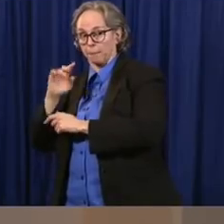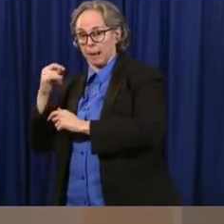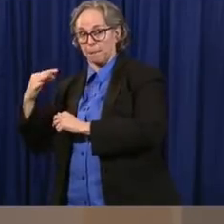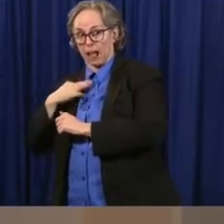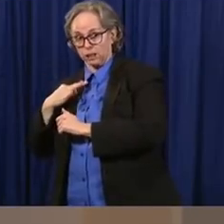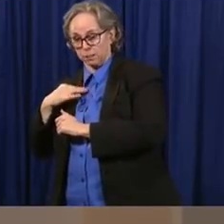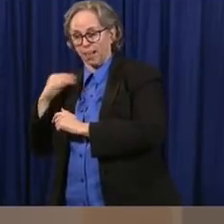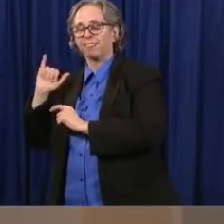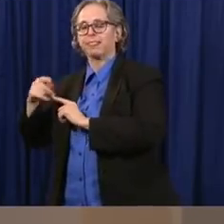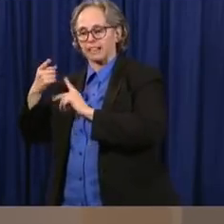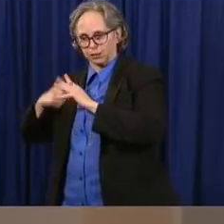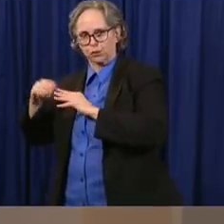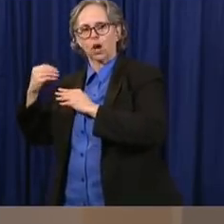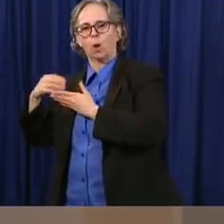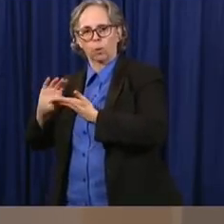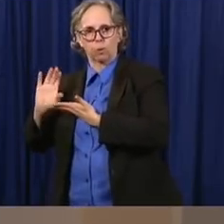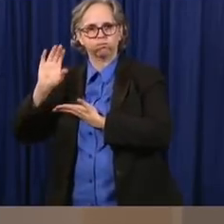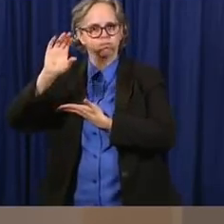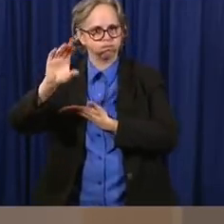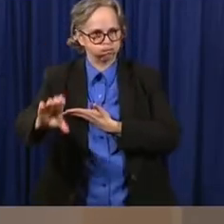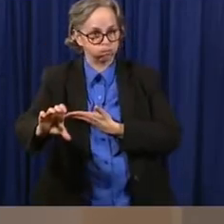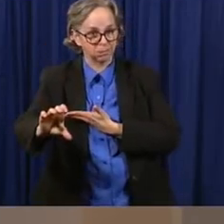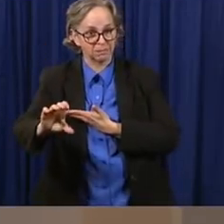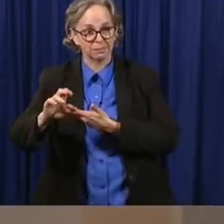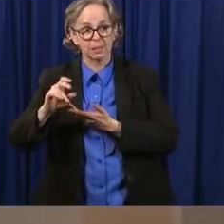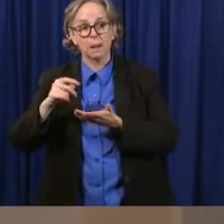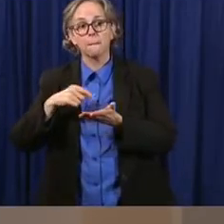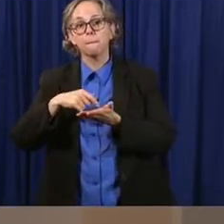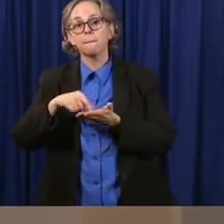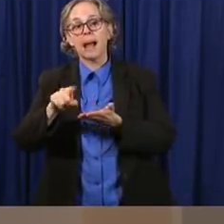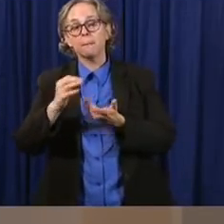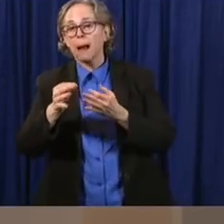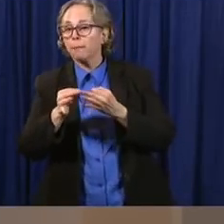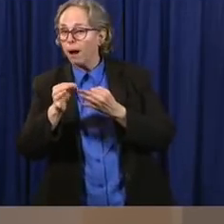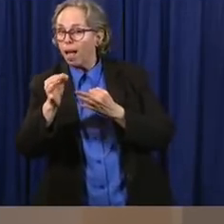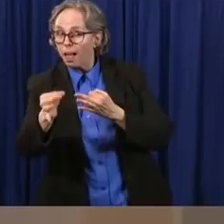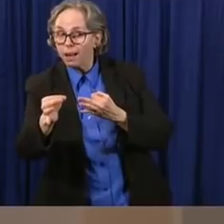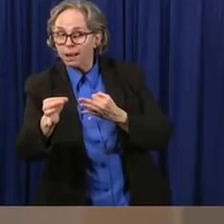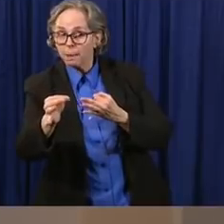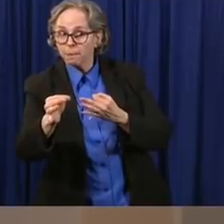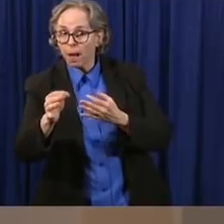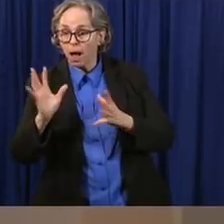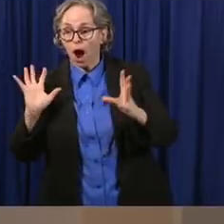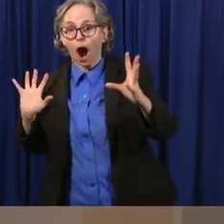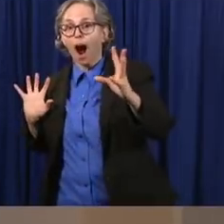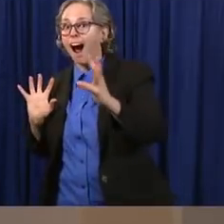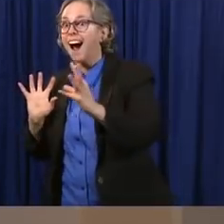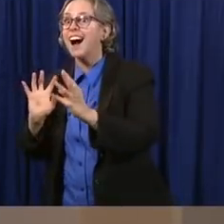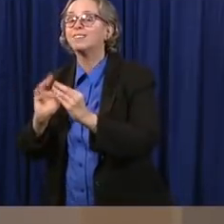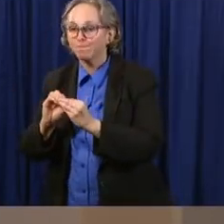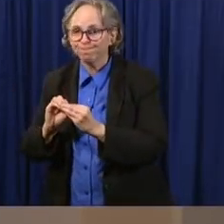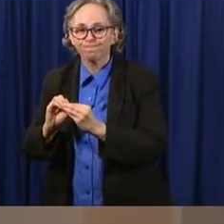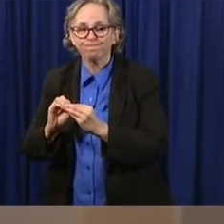payment may not get here for a while, but they can have the reassurance to know that's coming.